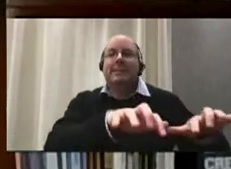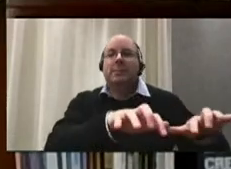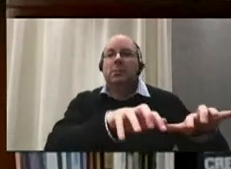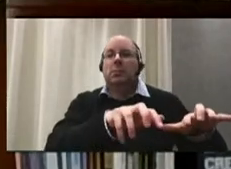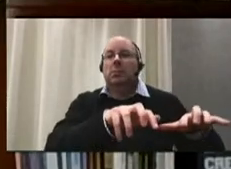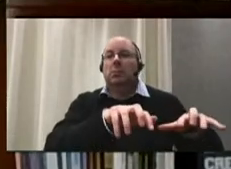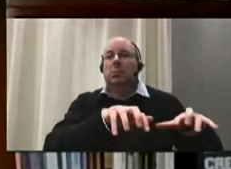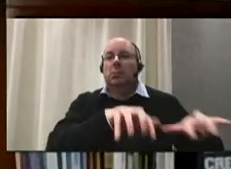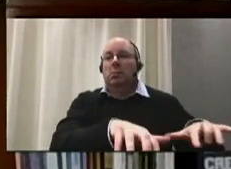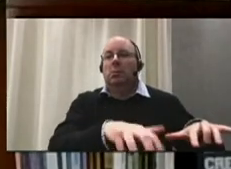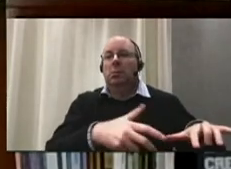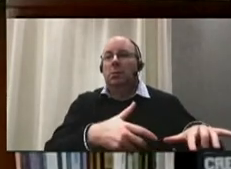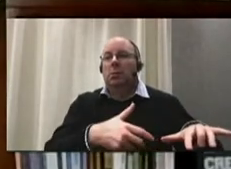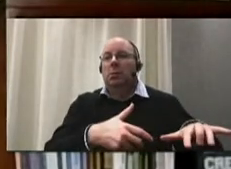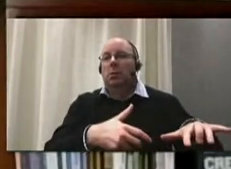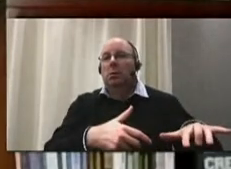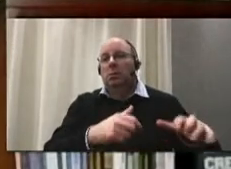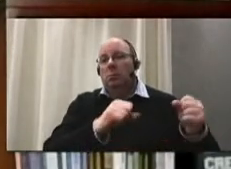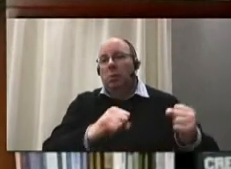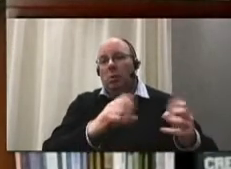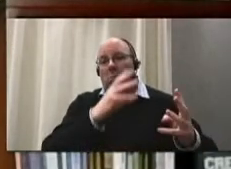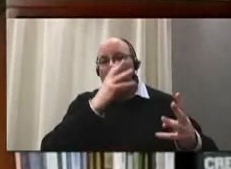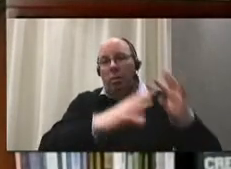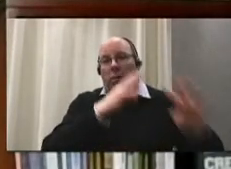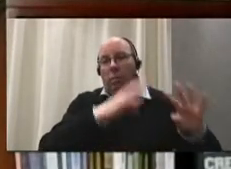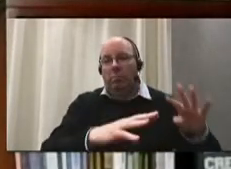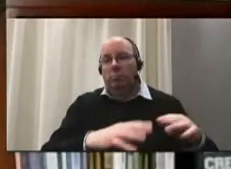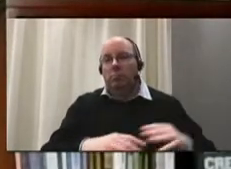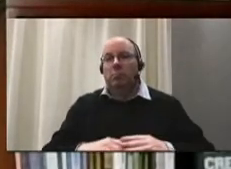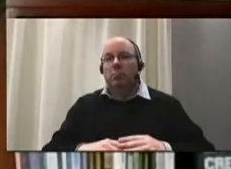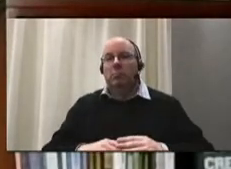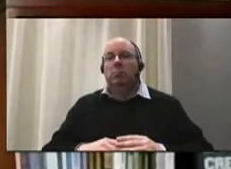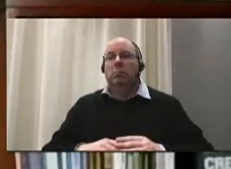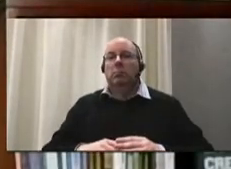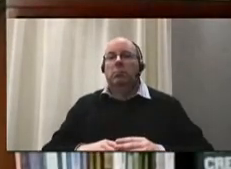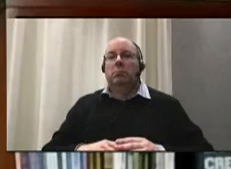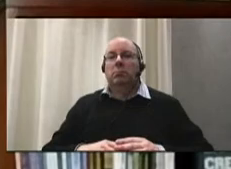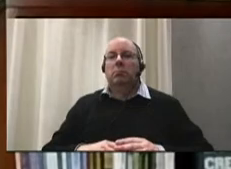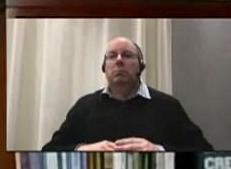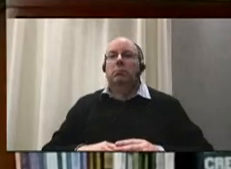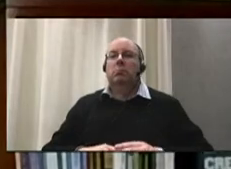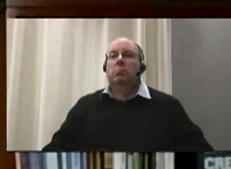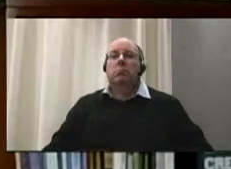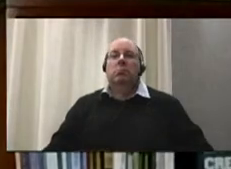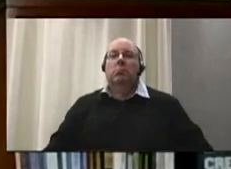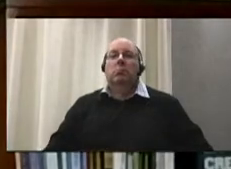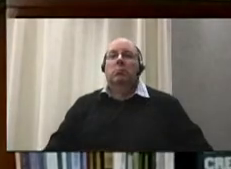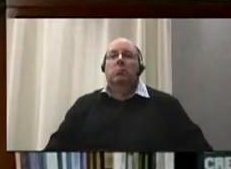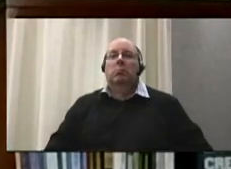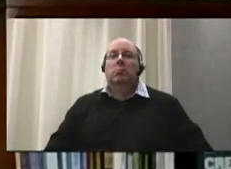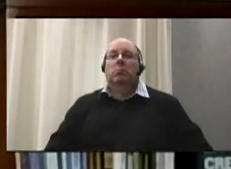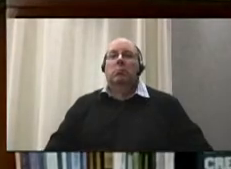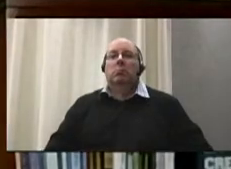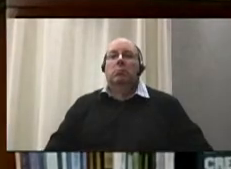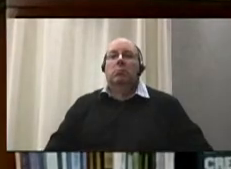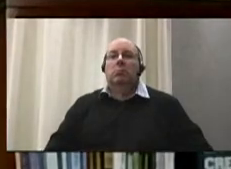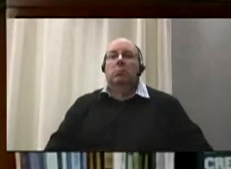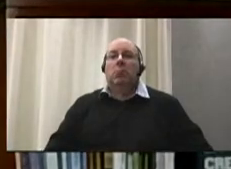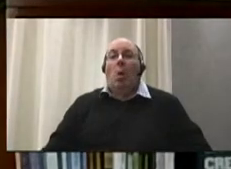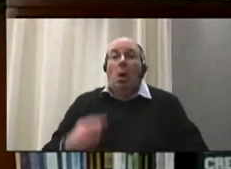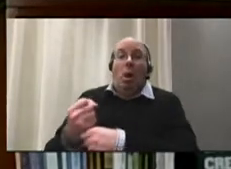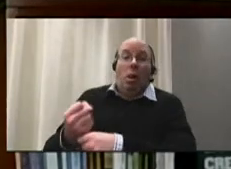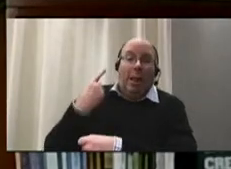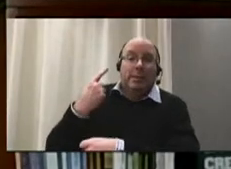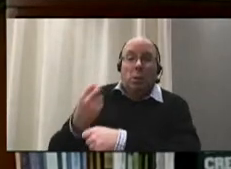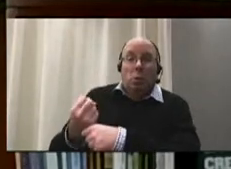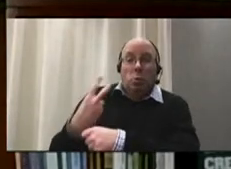quickly begin to say this is, you could have asked me the same question a year ago or 2 years ago, but quite frankly, the issue